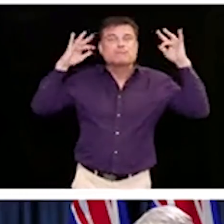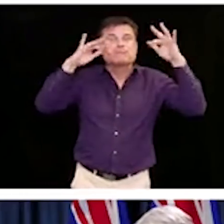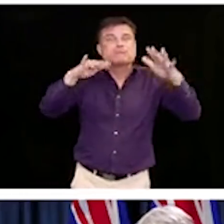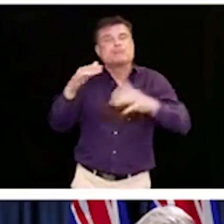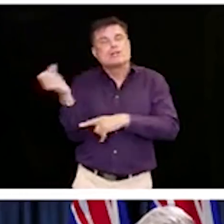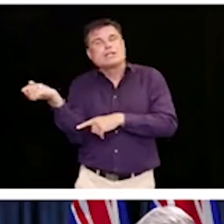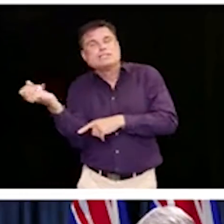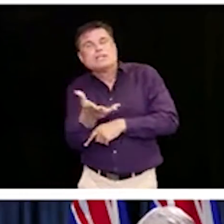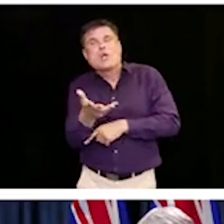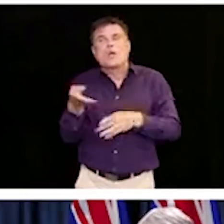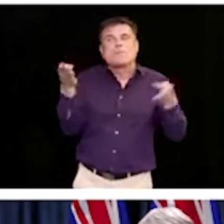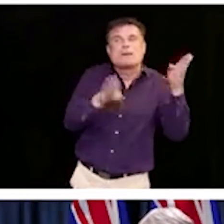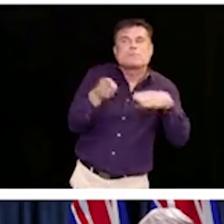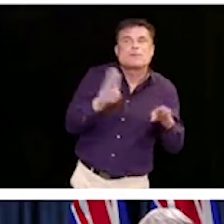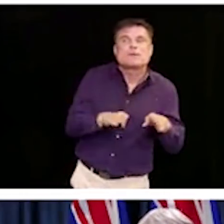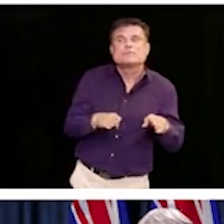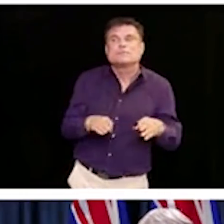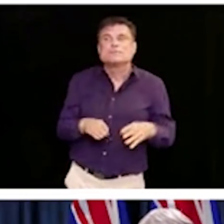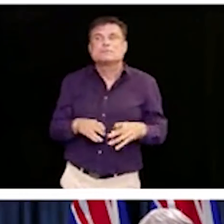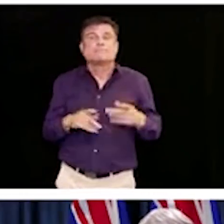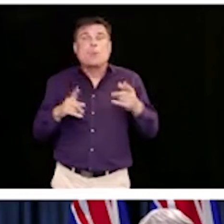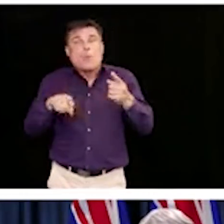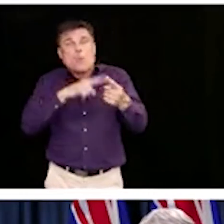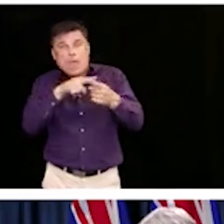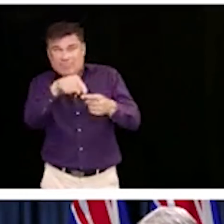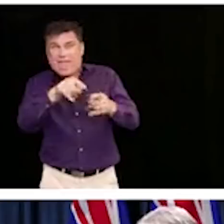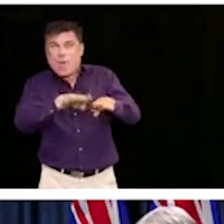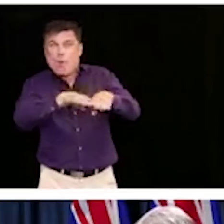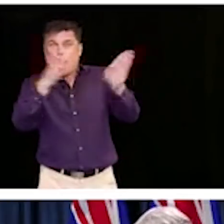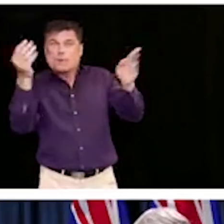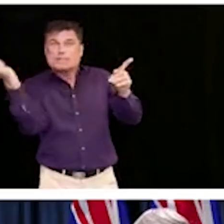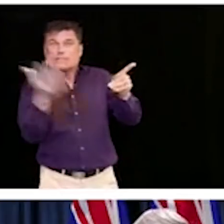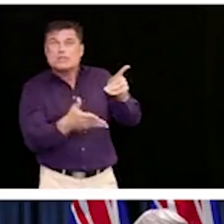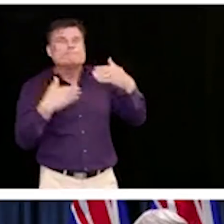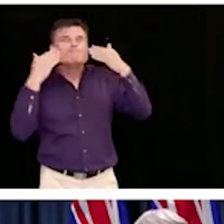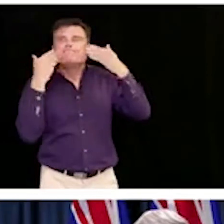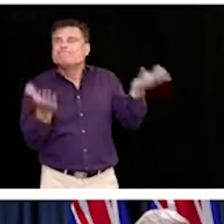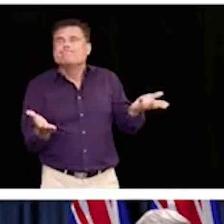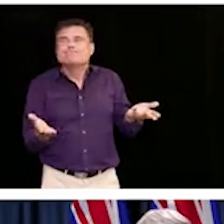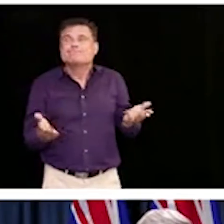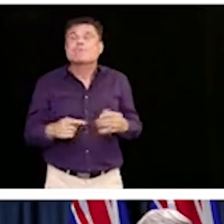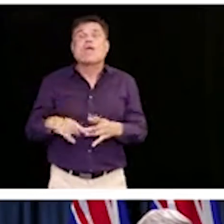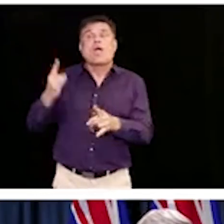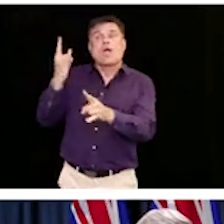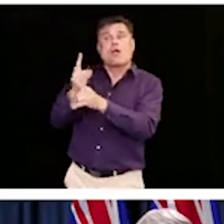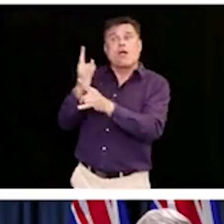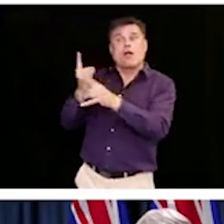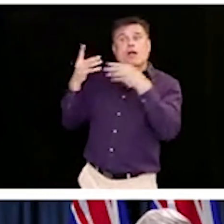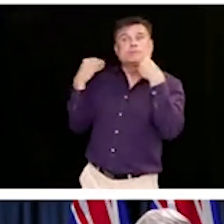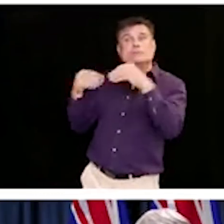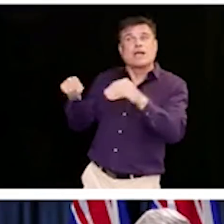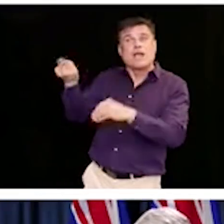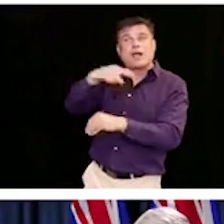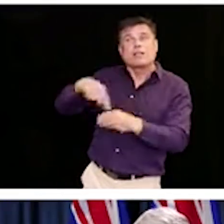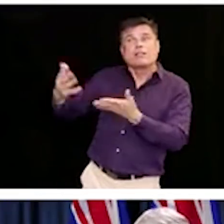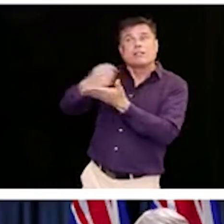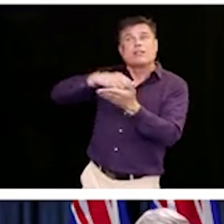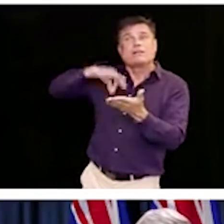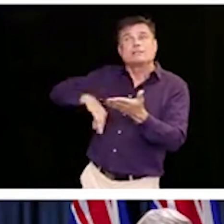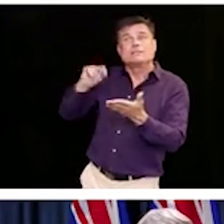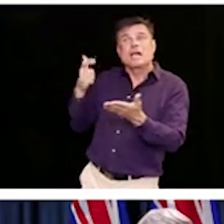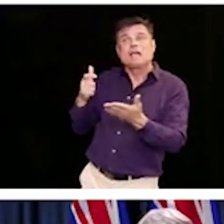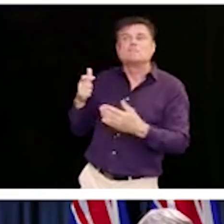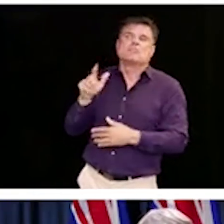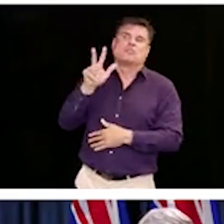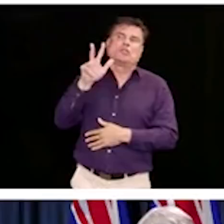will depend on any timing of reopening. The impact on the liquor distribution branch is relatively low,